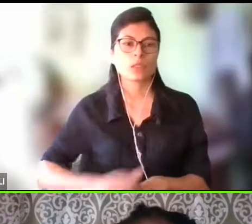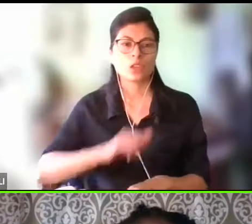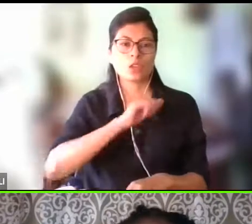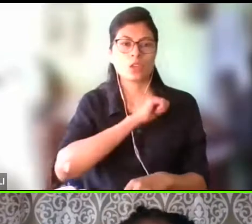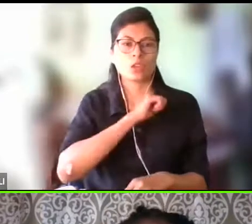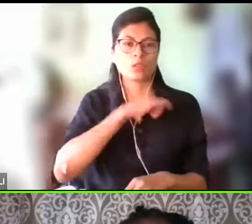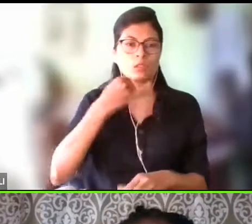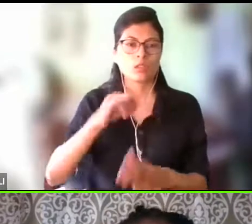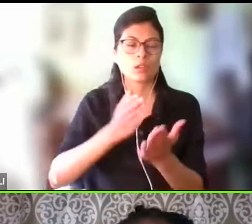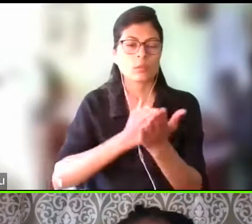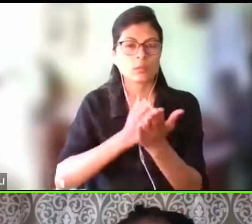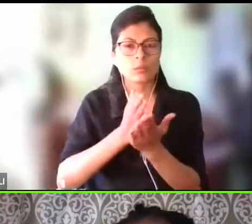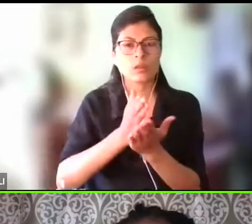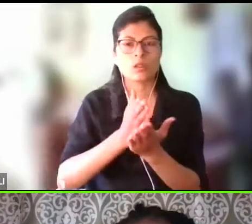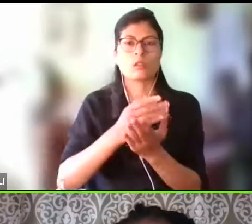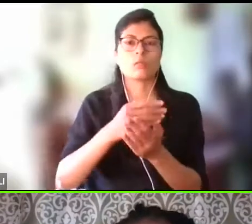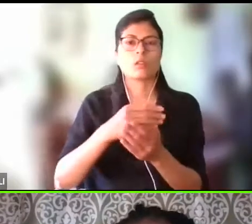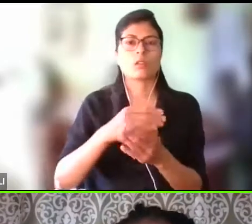harassment, and